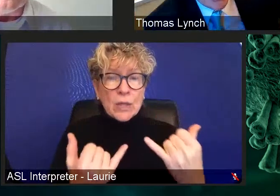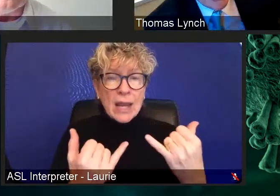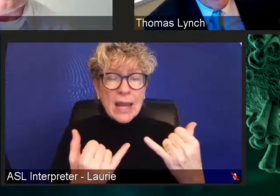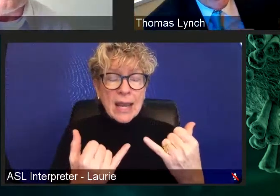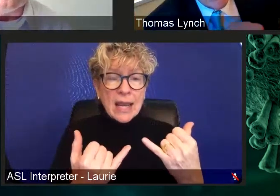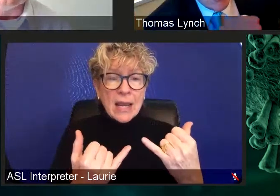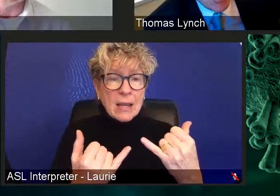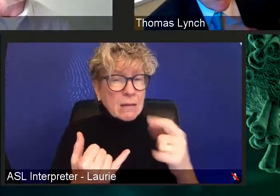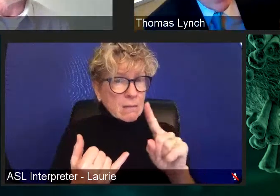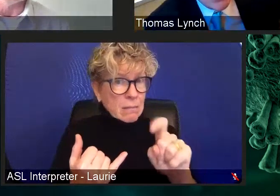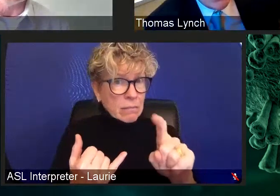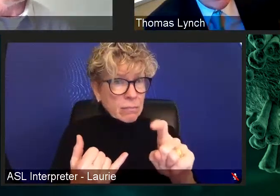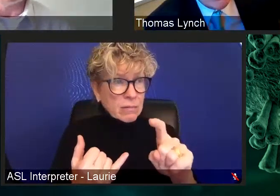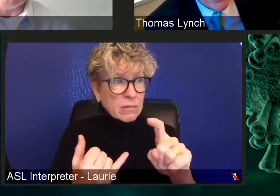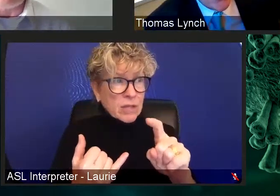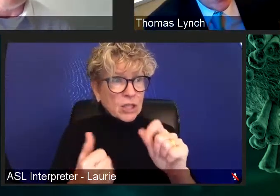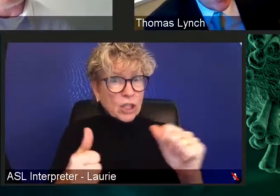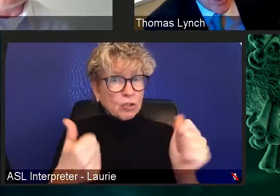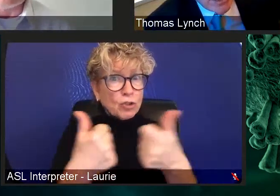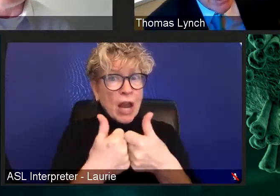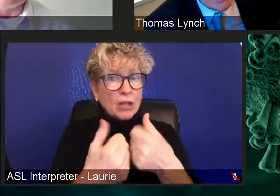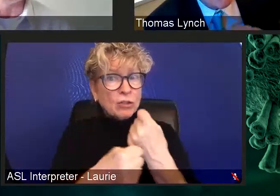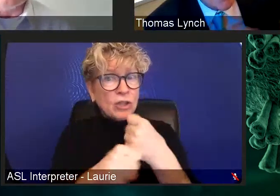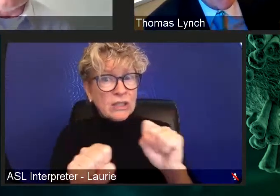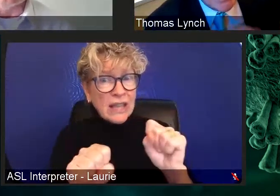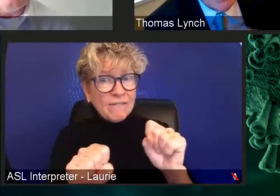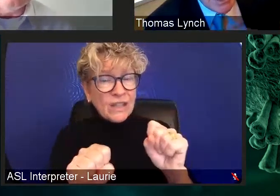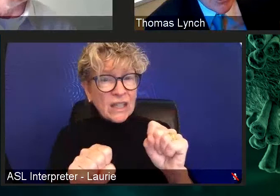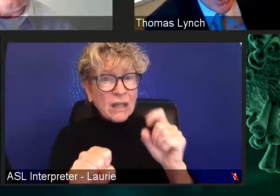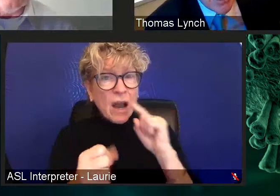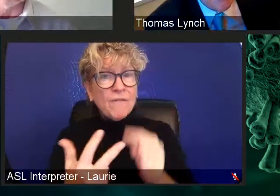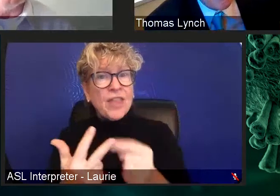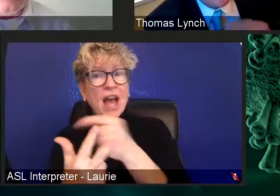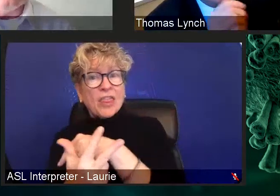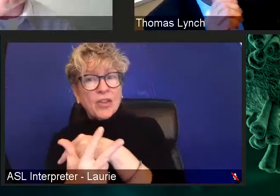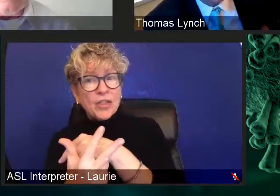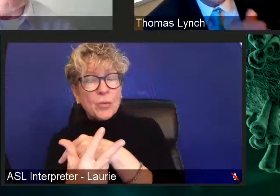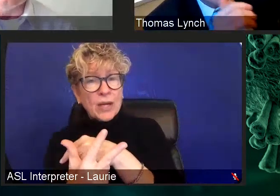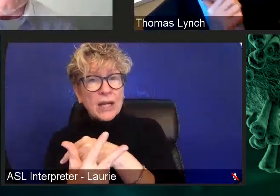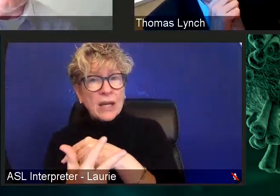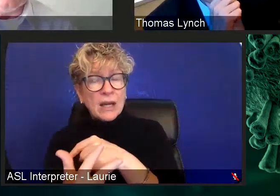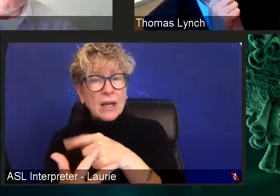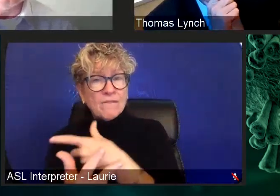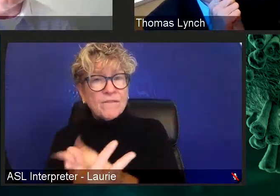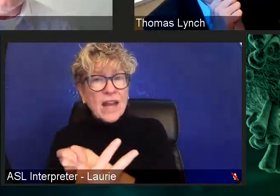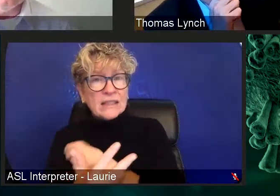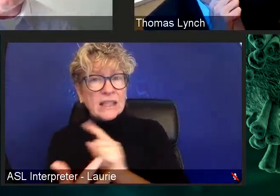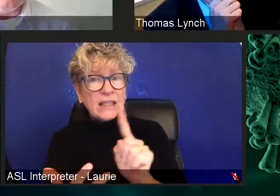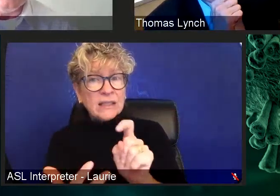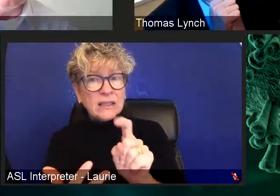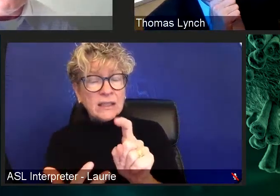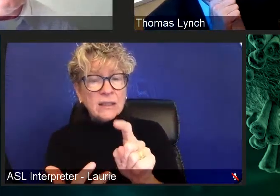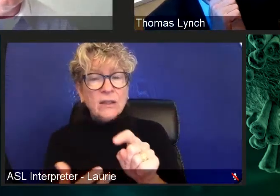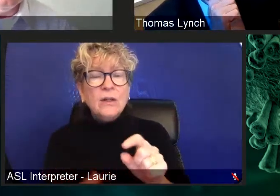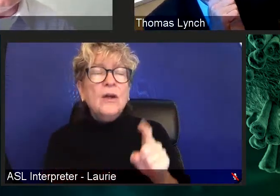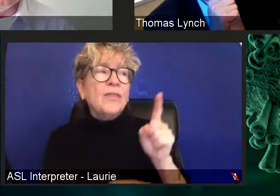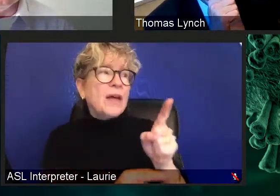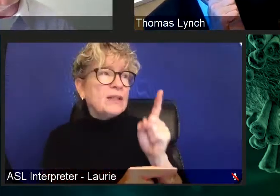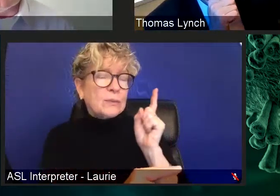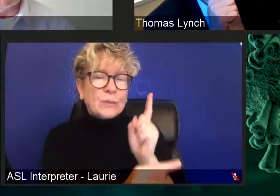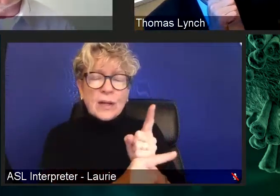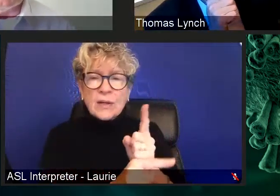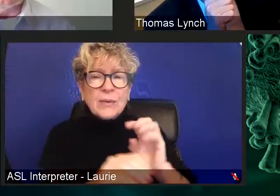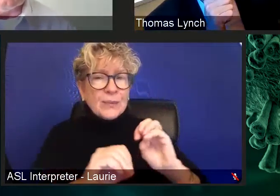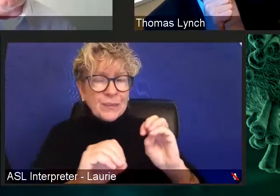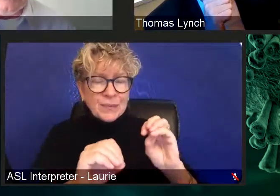or effectiveness of the 3 vaccines that are out there, correct? And I think people need to hear that. Absolutely, that is fully correct. The